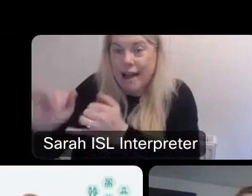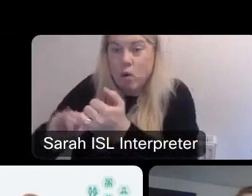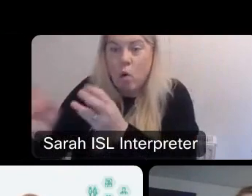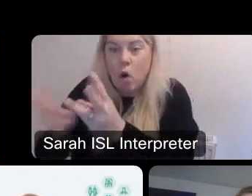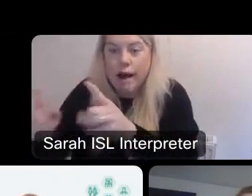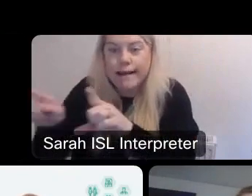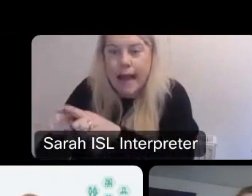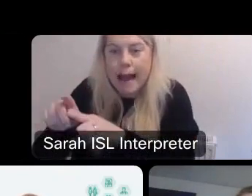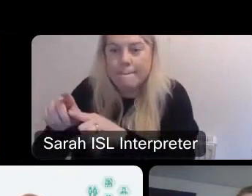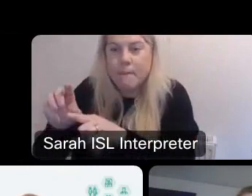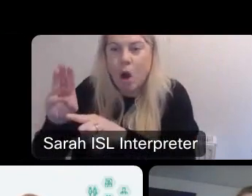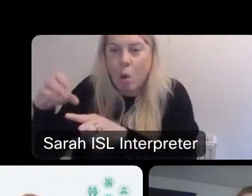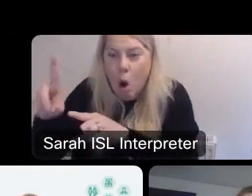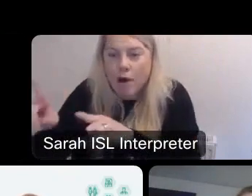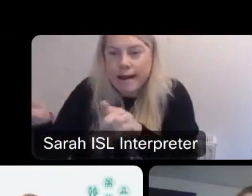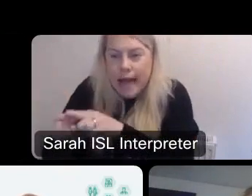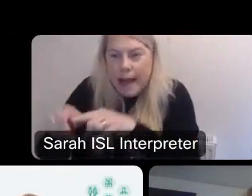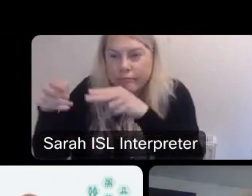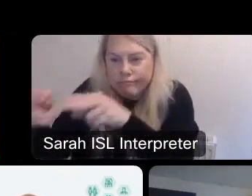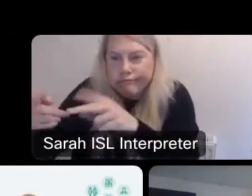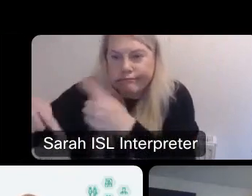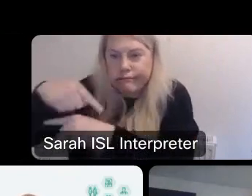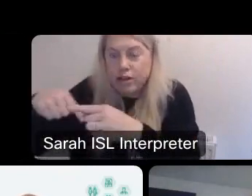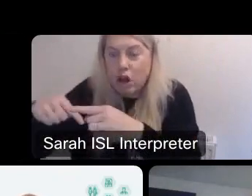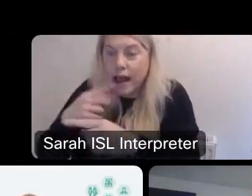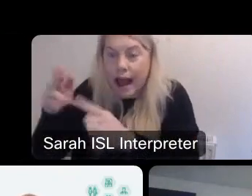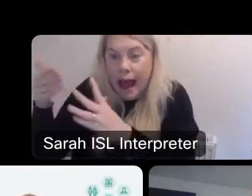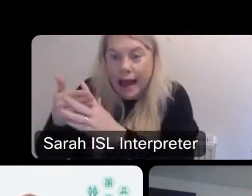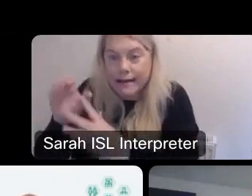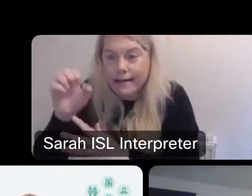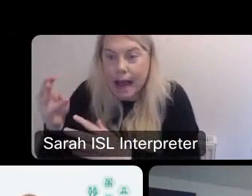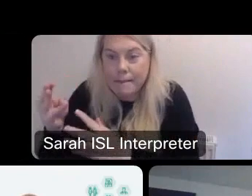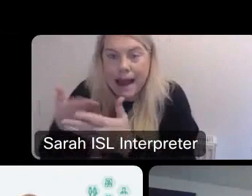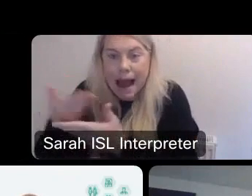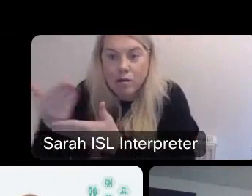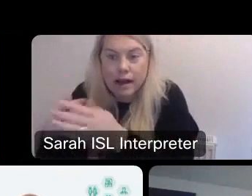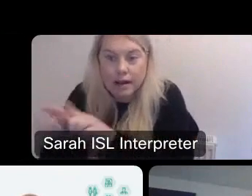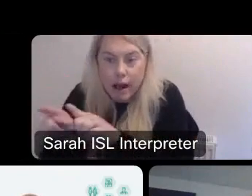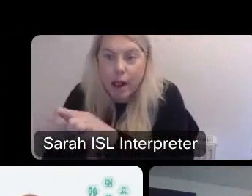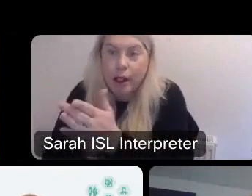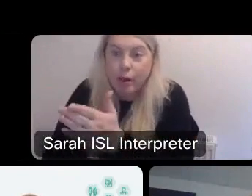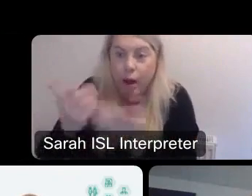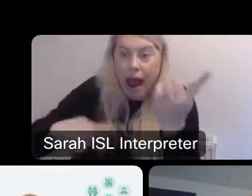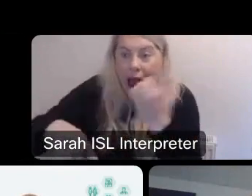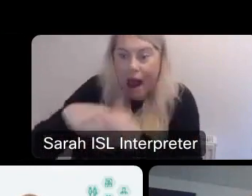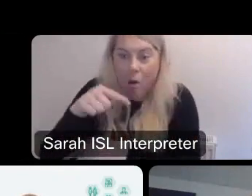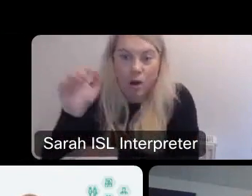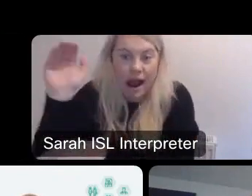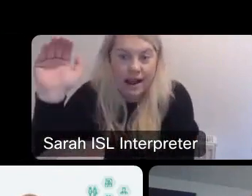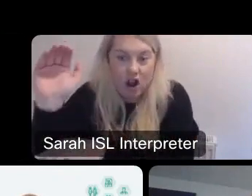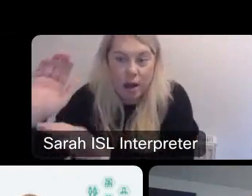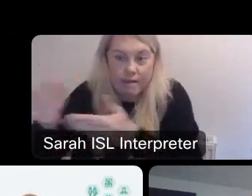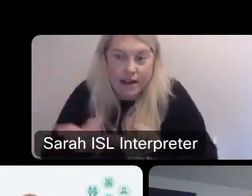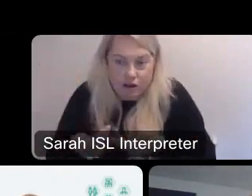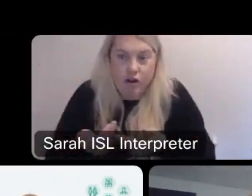us, that they would have access to EAP counselling via our external provider. And the reason for that is